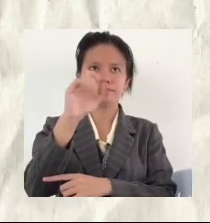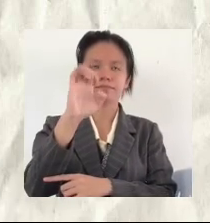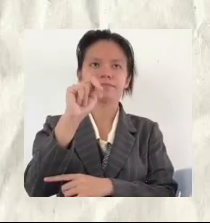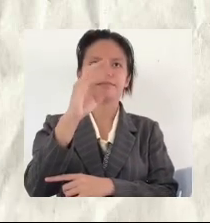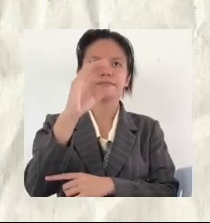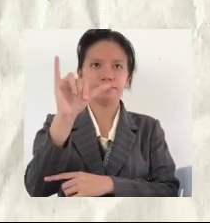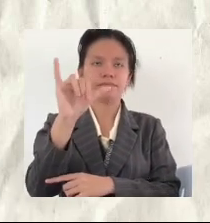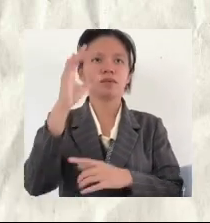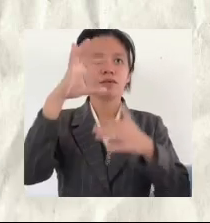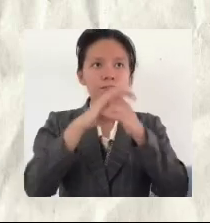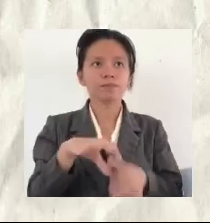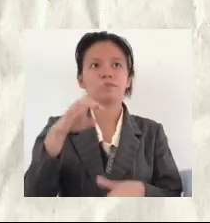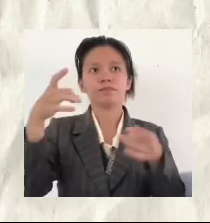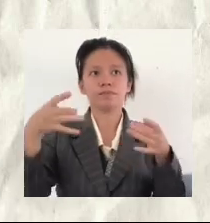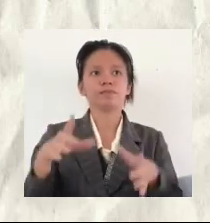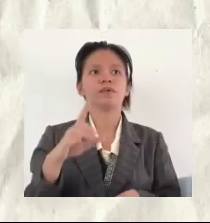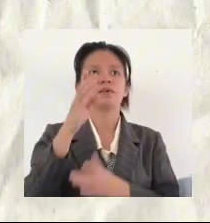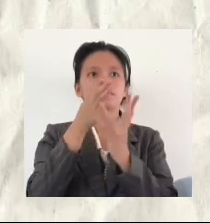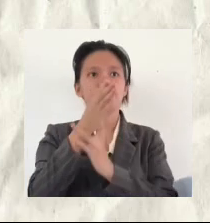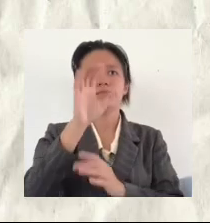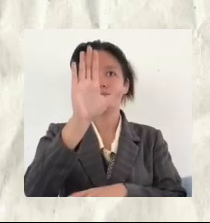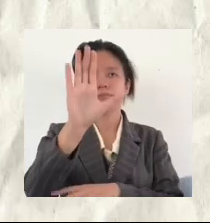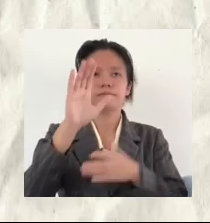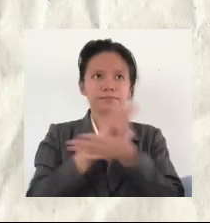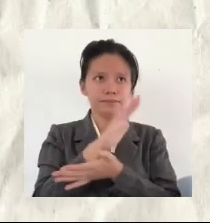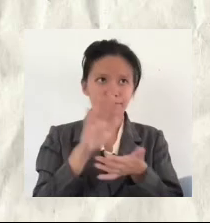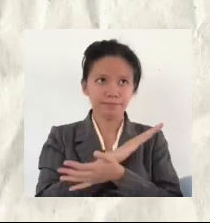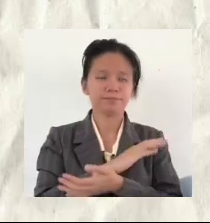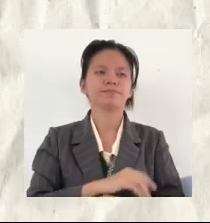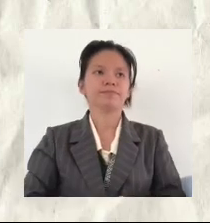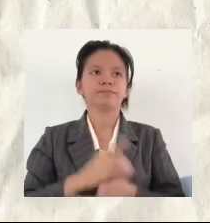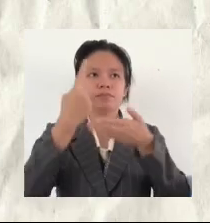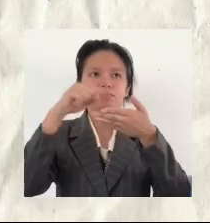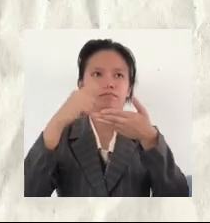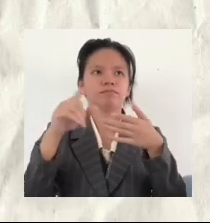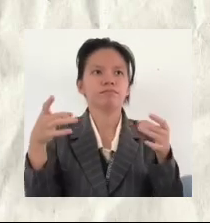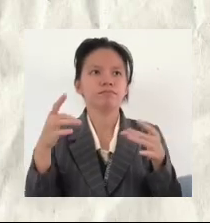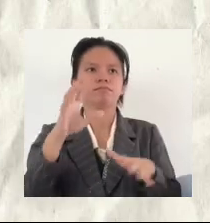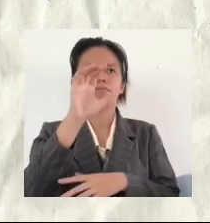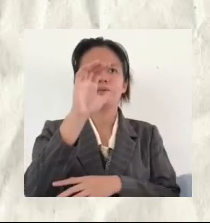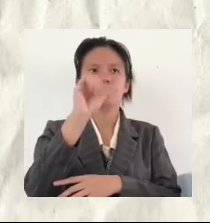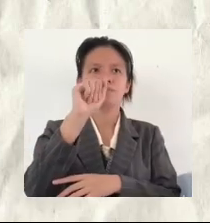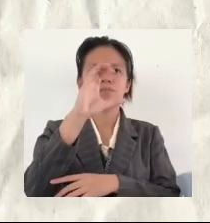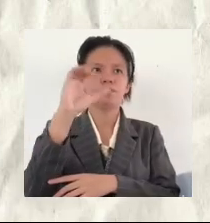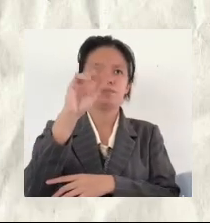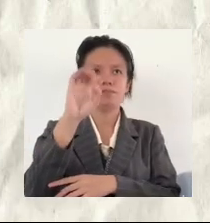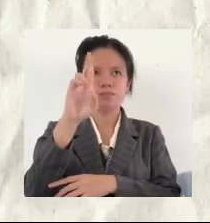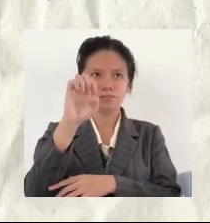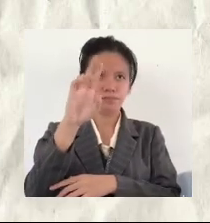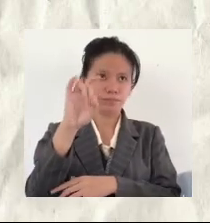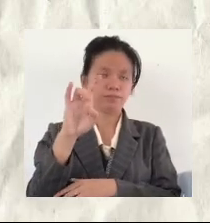here are the first four general guidelines in writing the research methodology. The first one is to